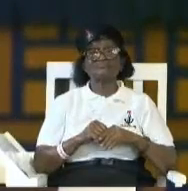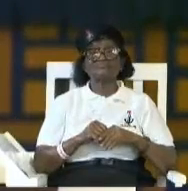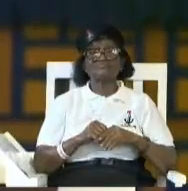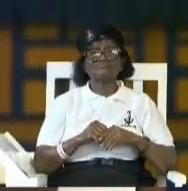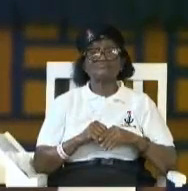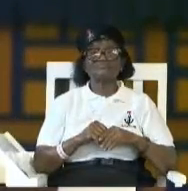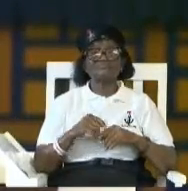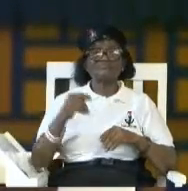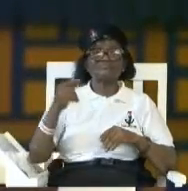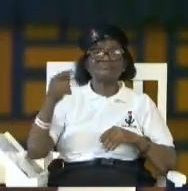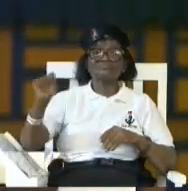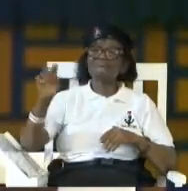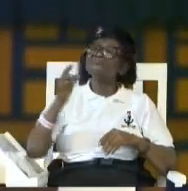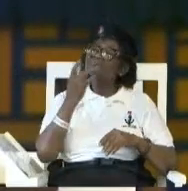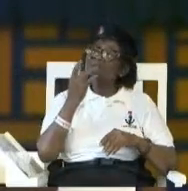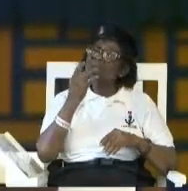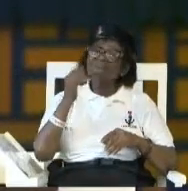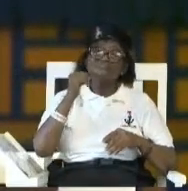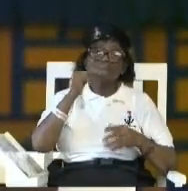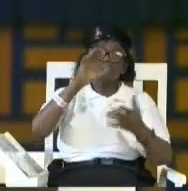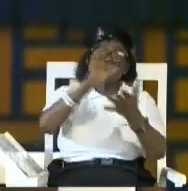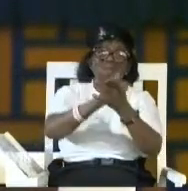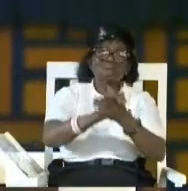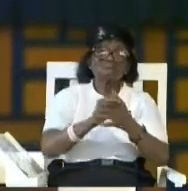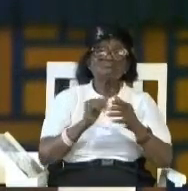The favorite wife